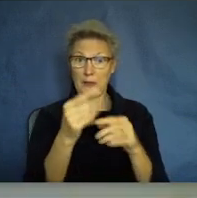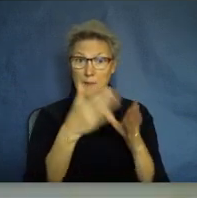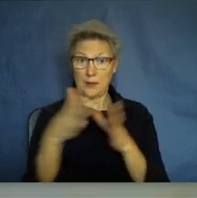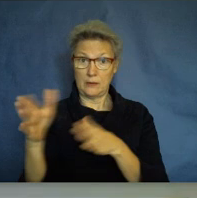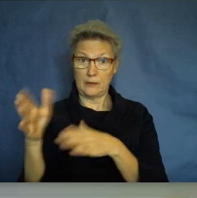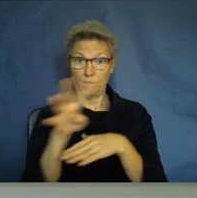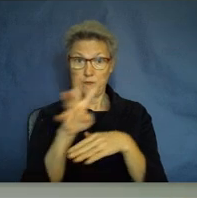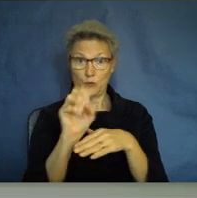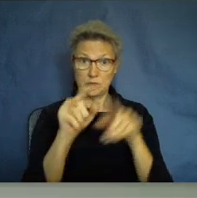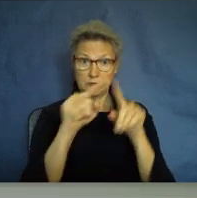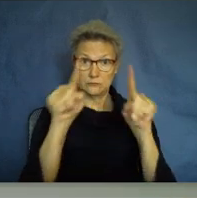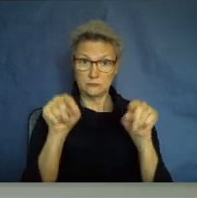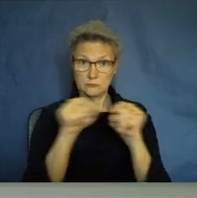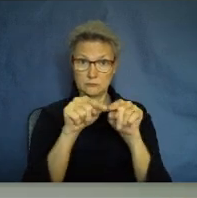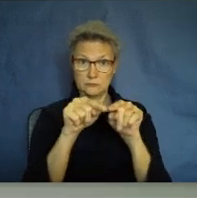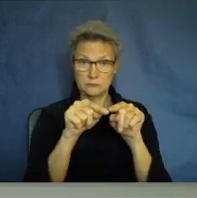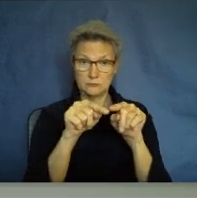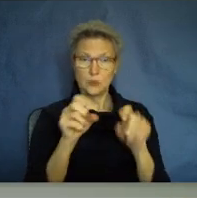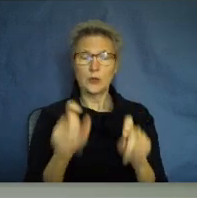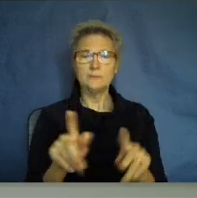would have 40 squares.